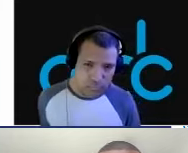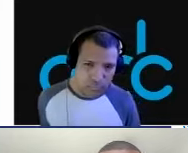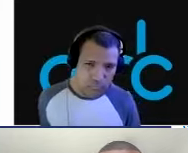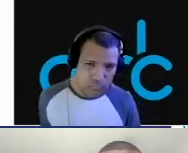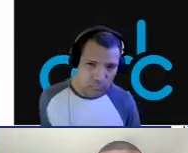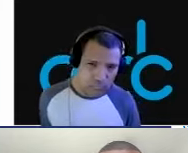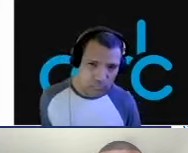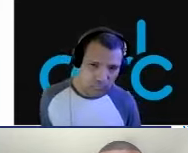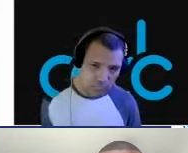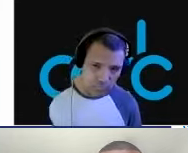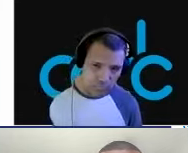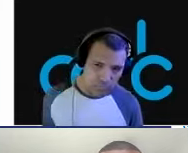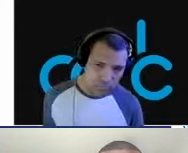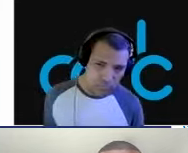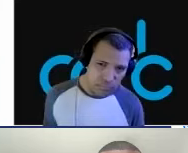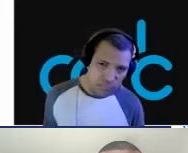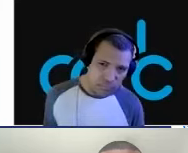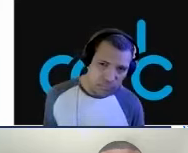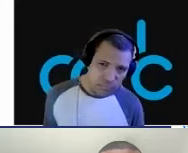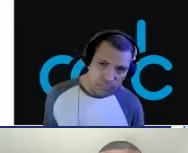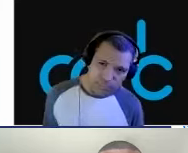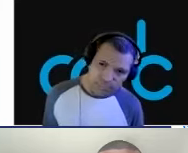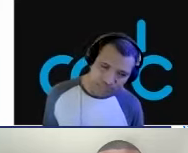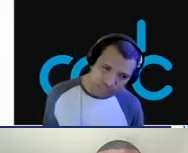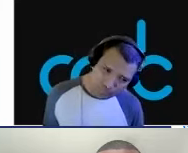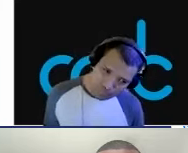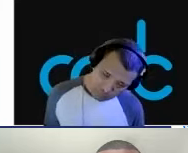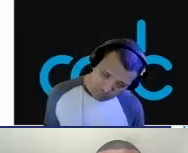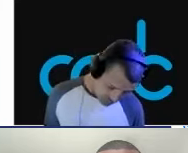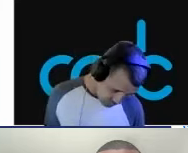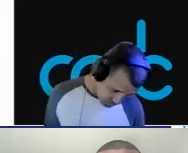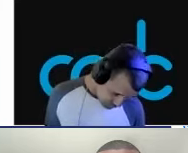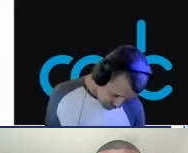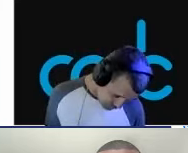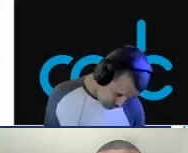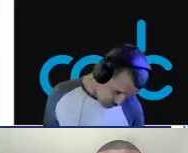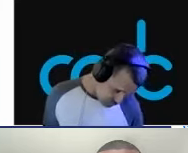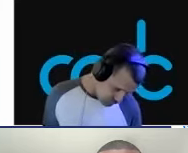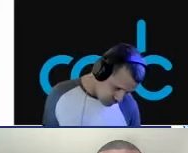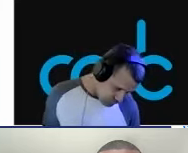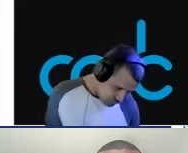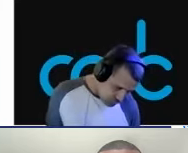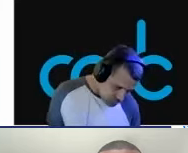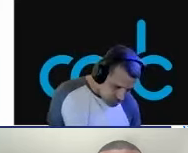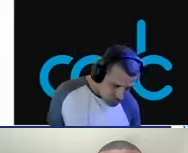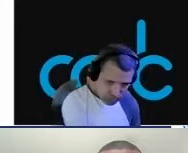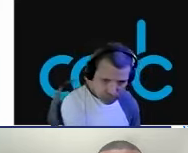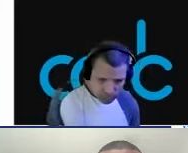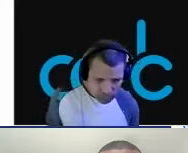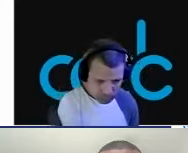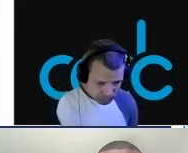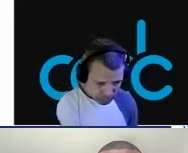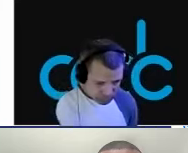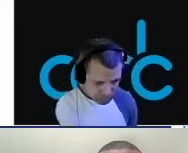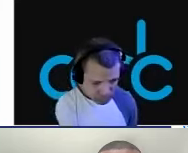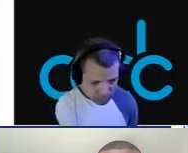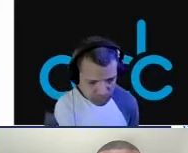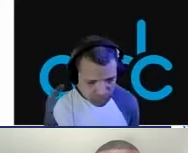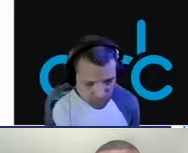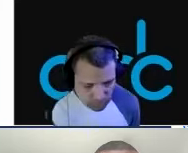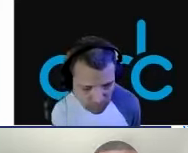one. And okay, so we worked on the ideal data collection